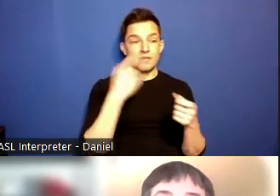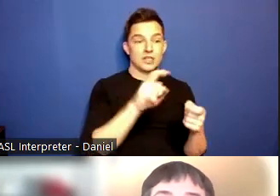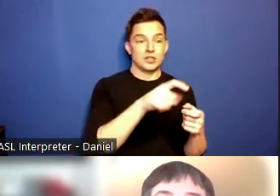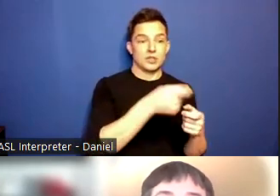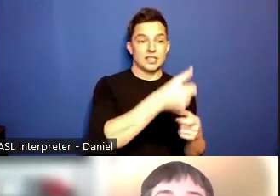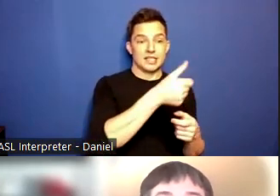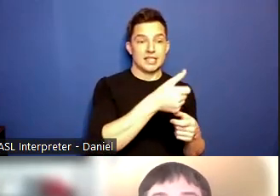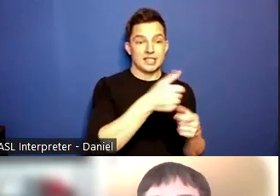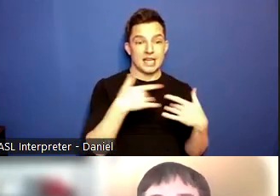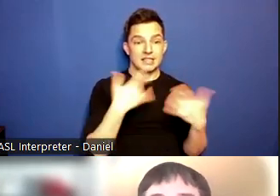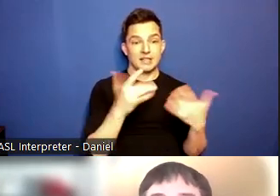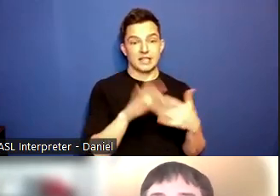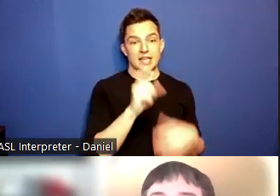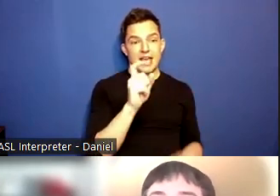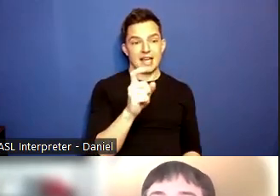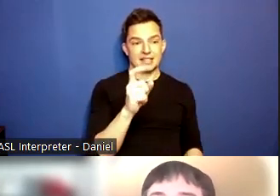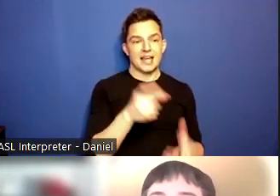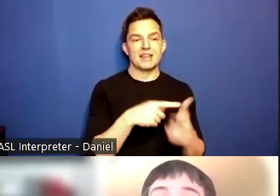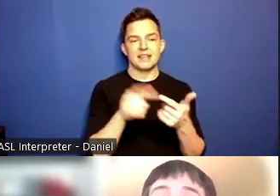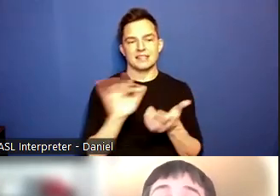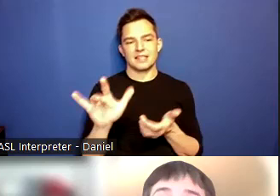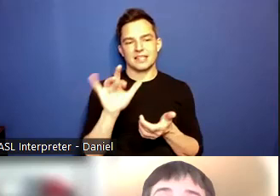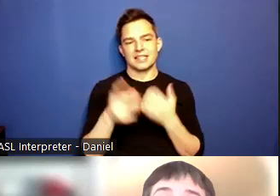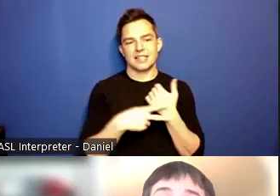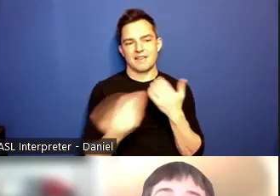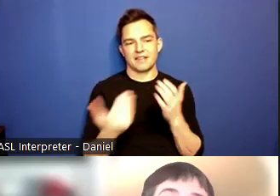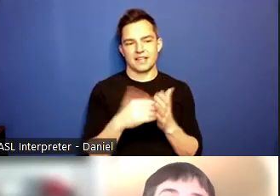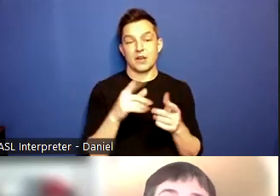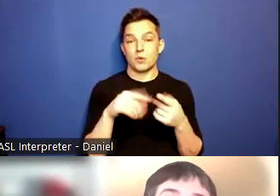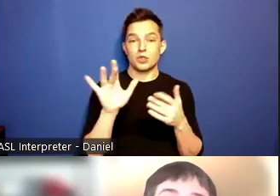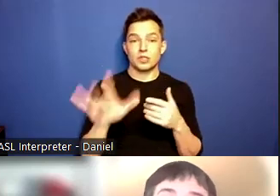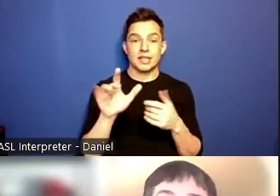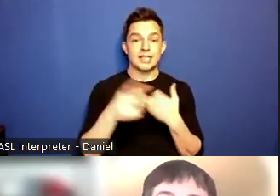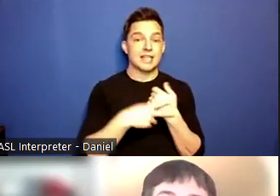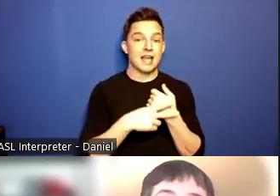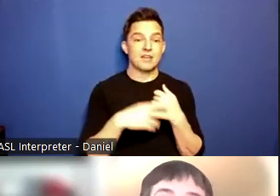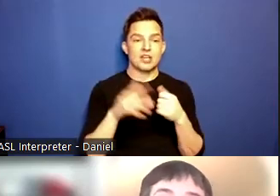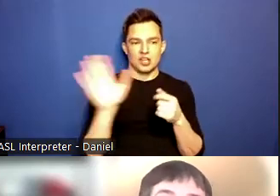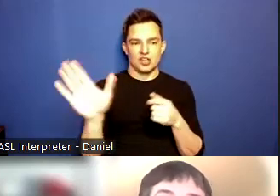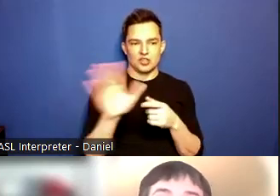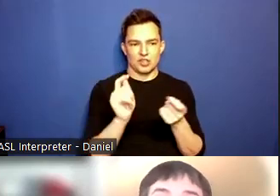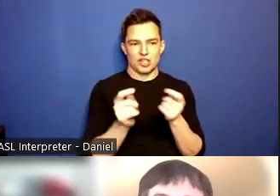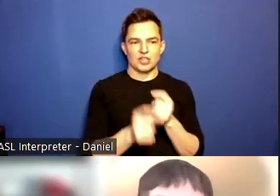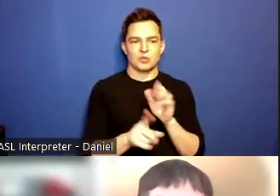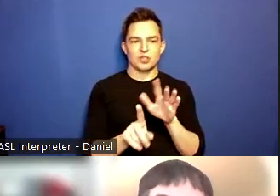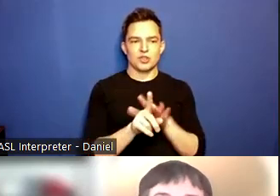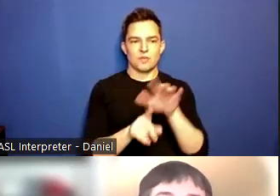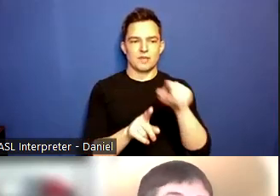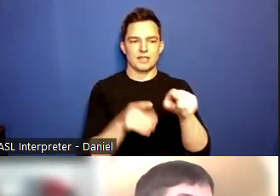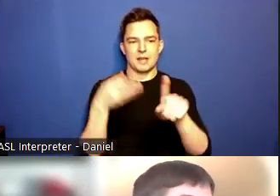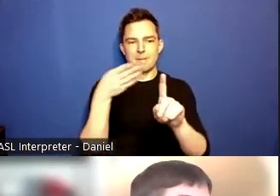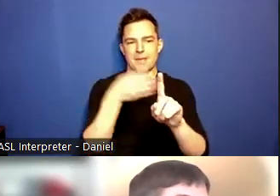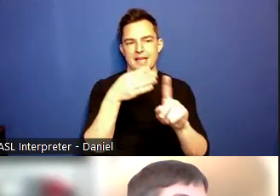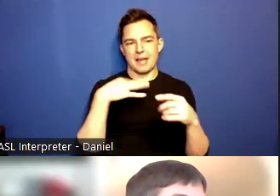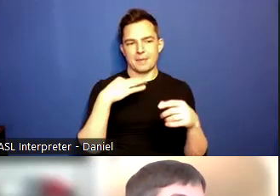X button and hitting save. Once you hit save, your changes will show up in the main application page